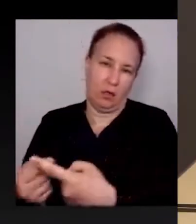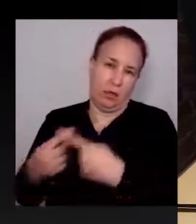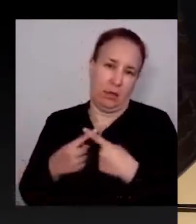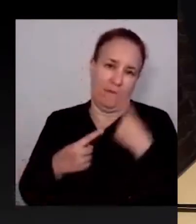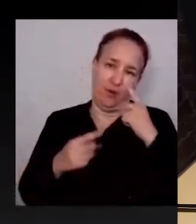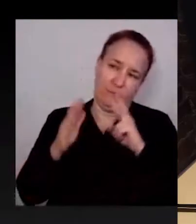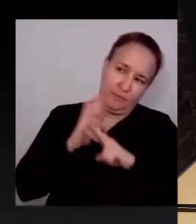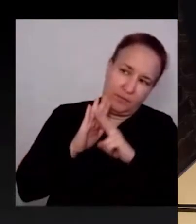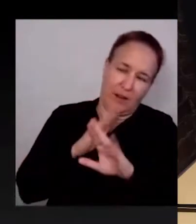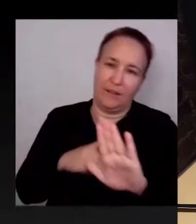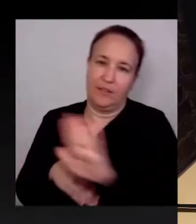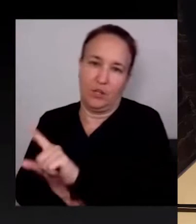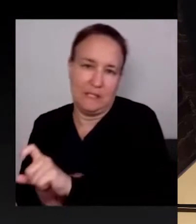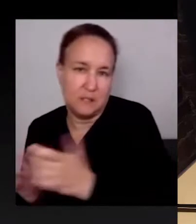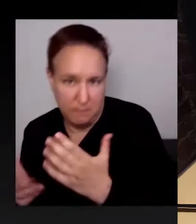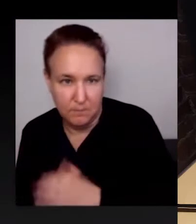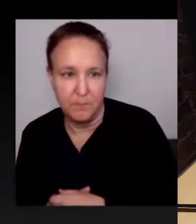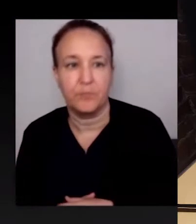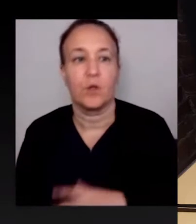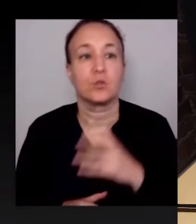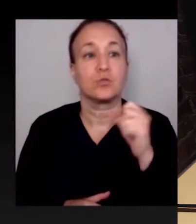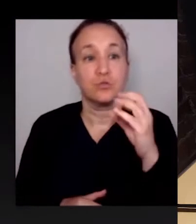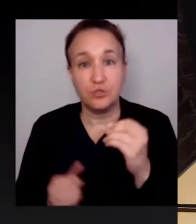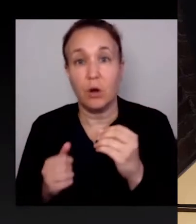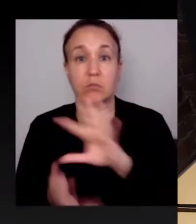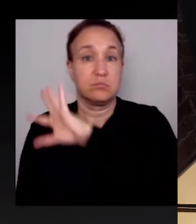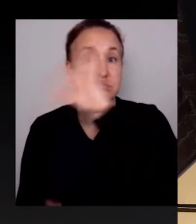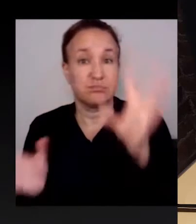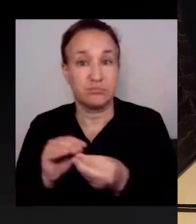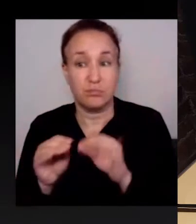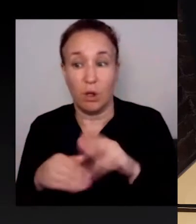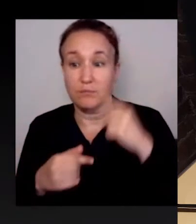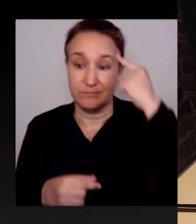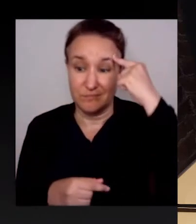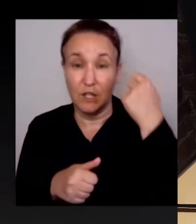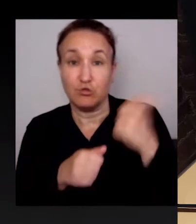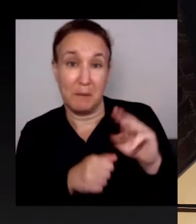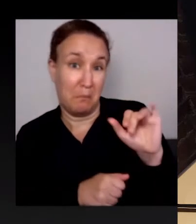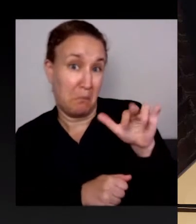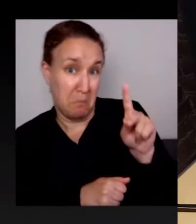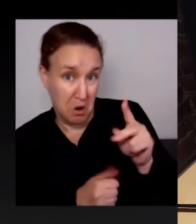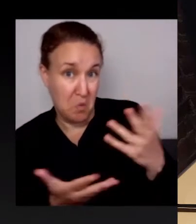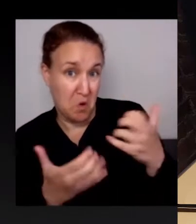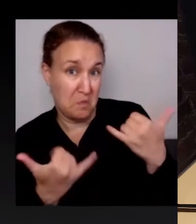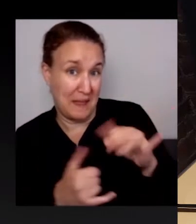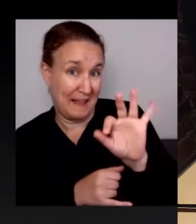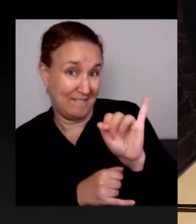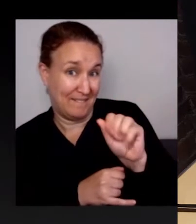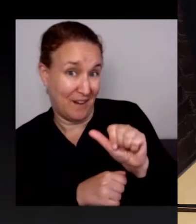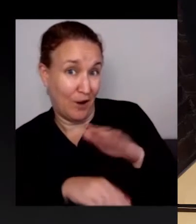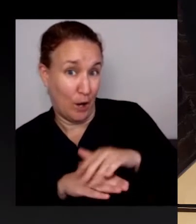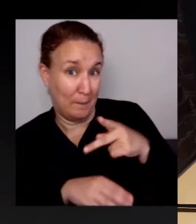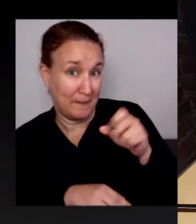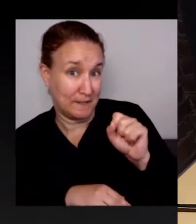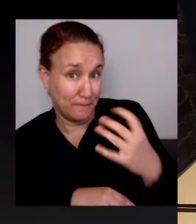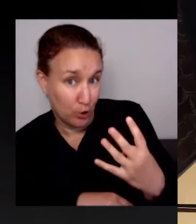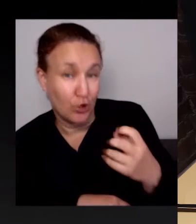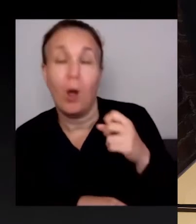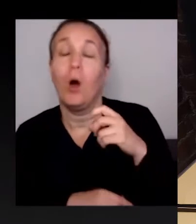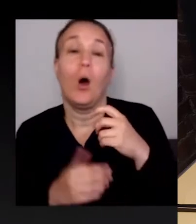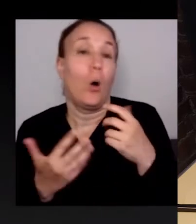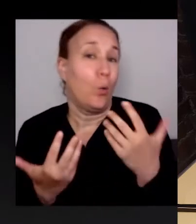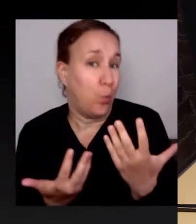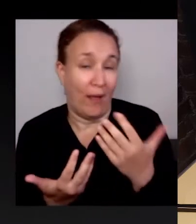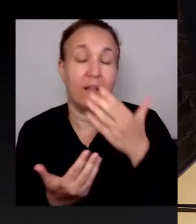them. So with all this in mind, remember Mark who wanted to play FIFA on the PS4? Well, because